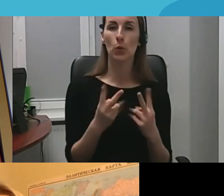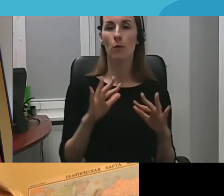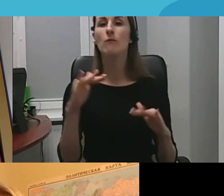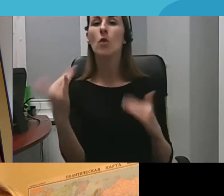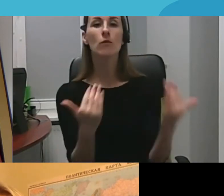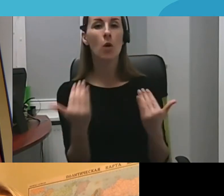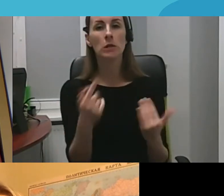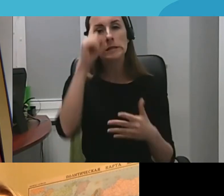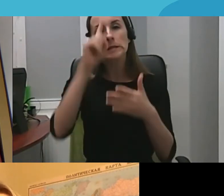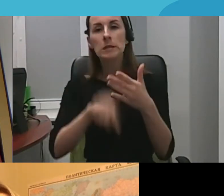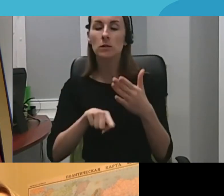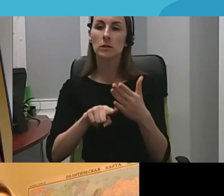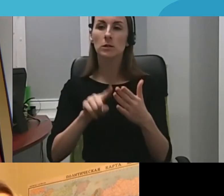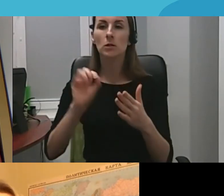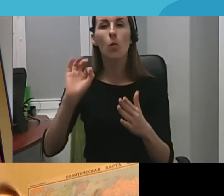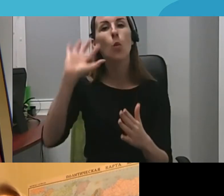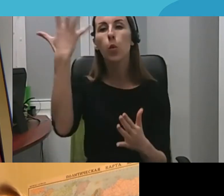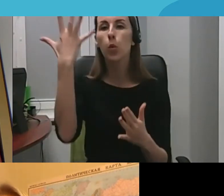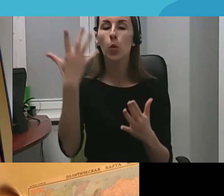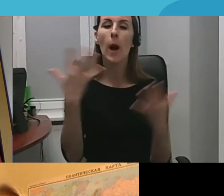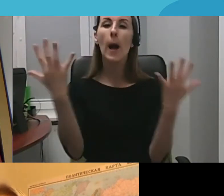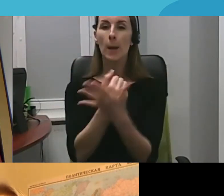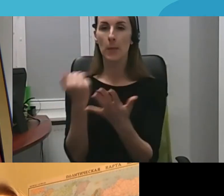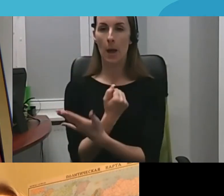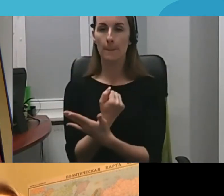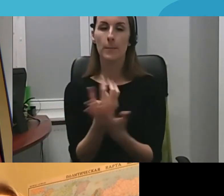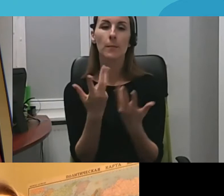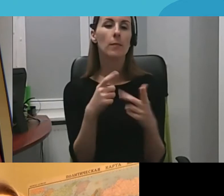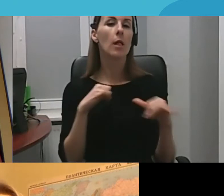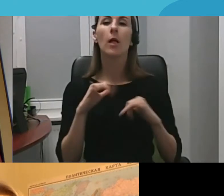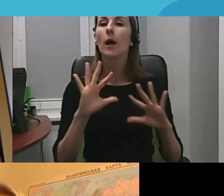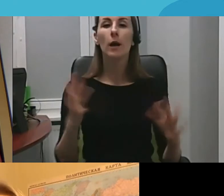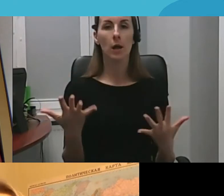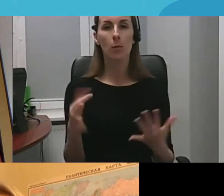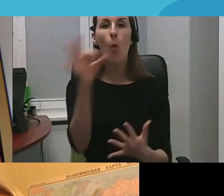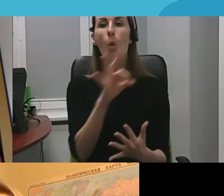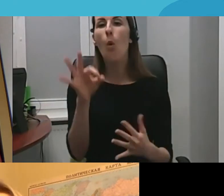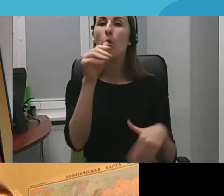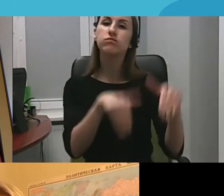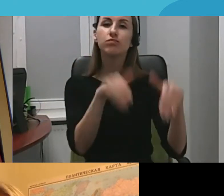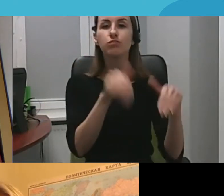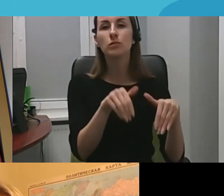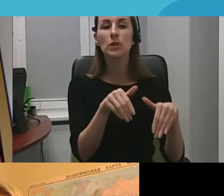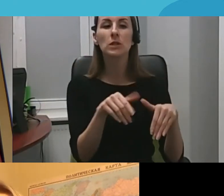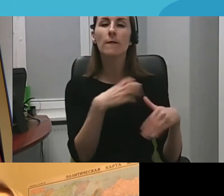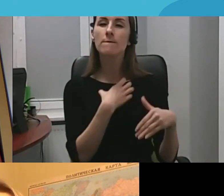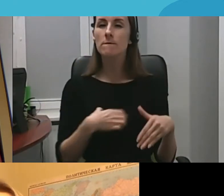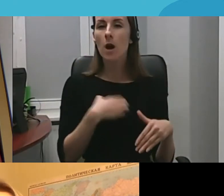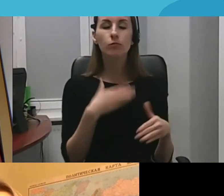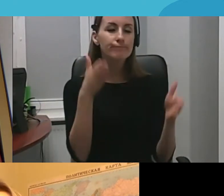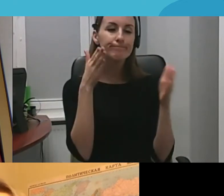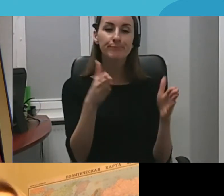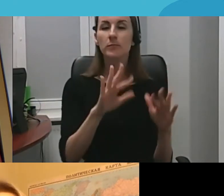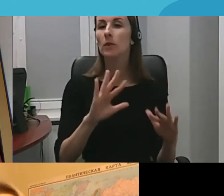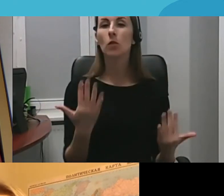about elections. It's just very important to notice, I think, that Belarus still protesting peacefully.